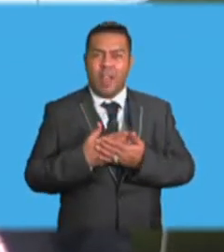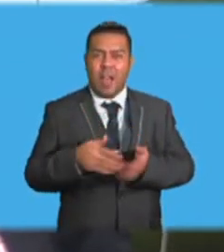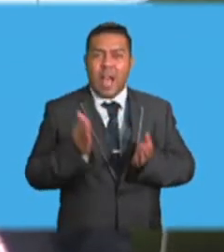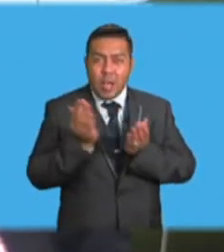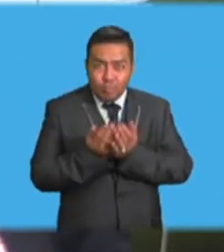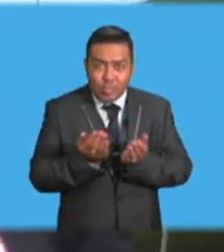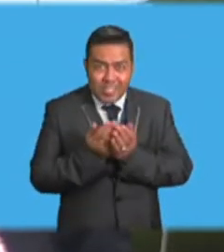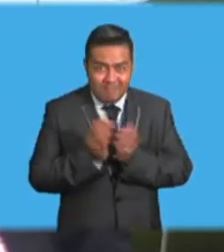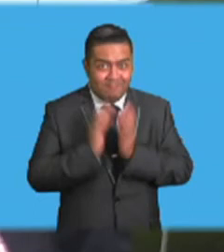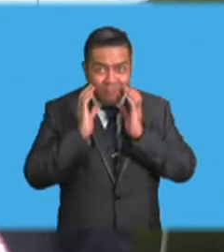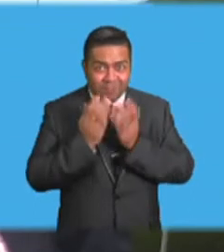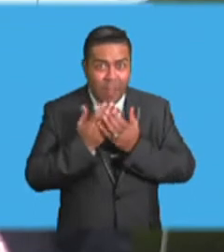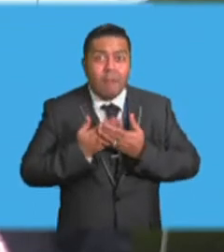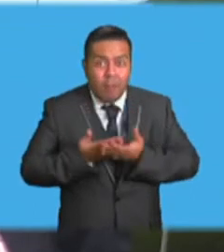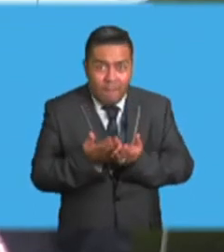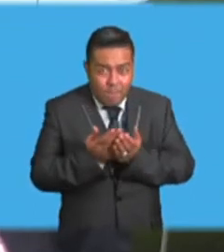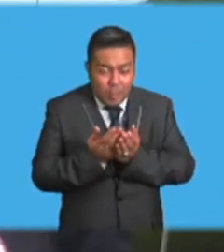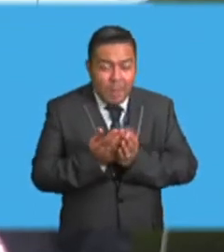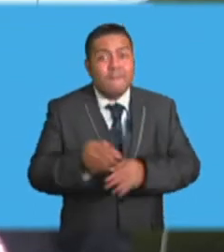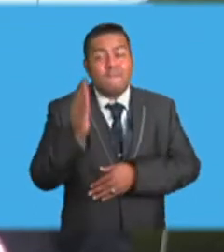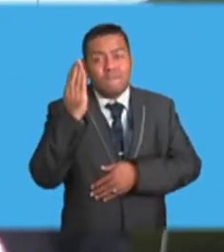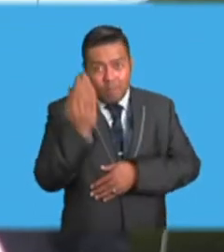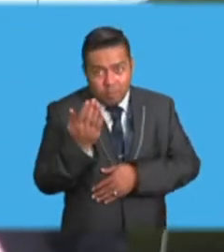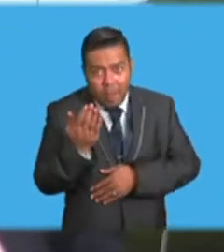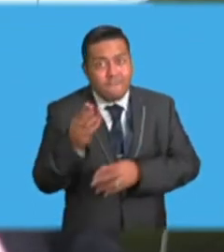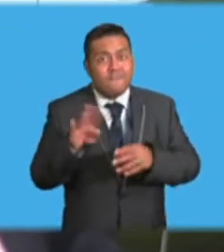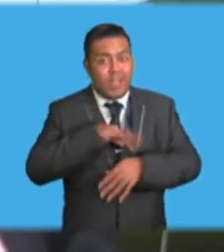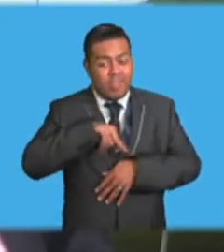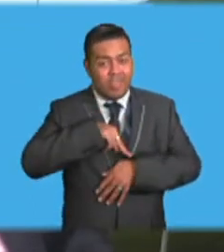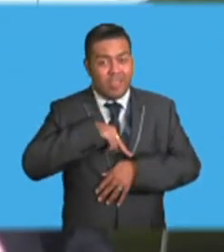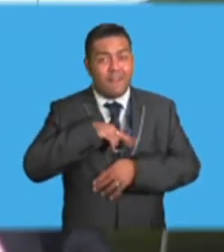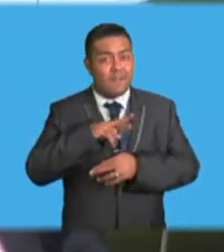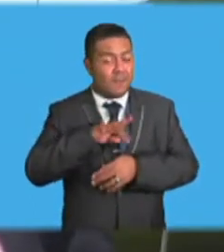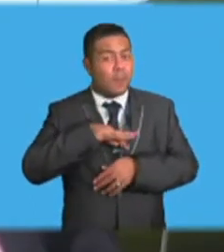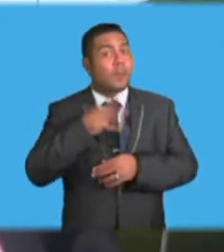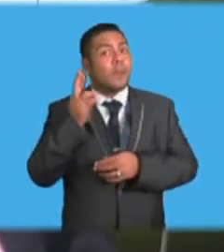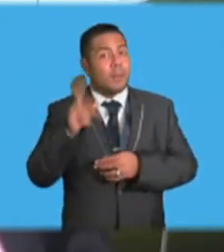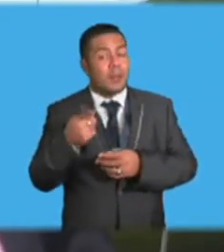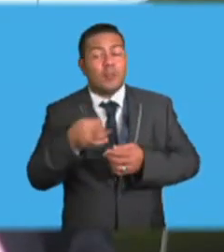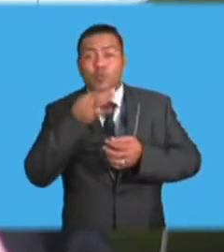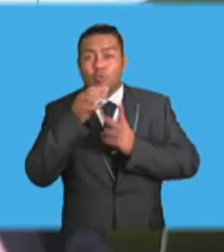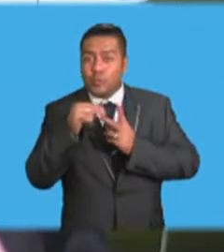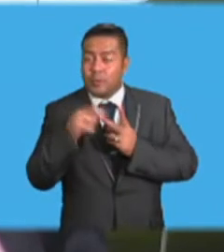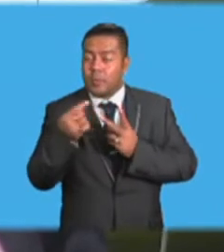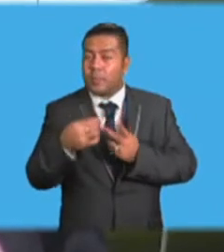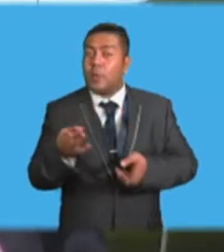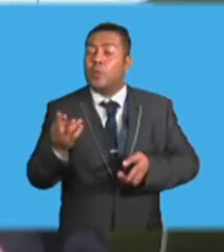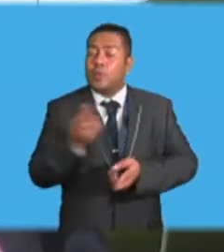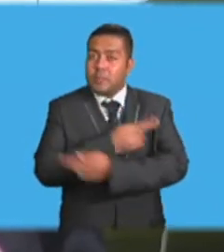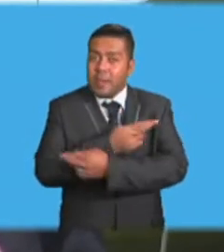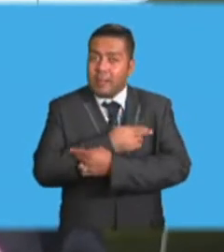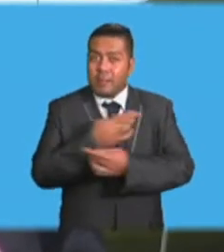only concerns believers of Hindu faith. But I choose to speak on this subject because of my respect and appreciation of all religions